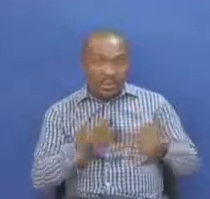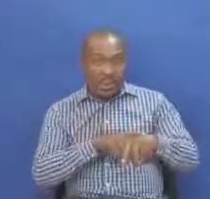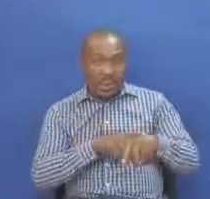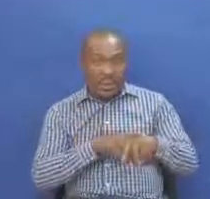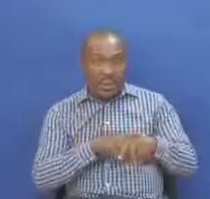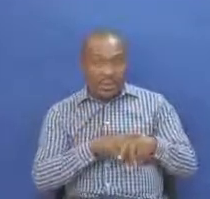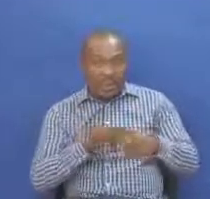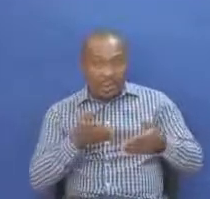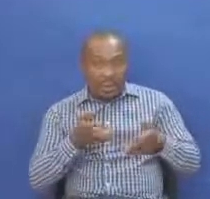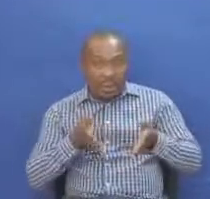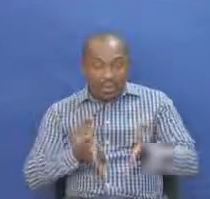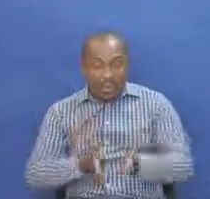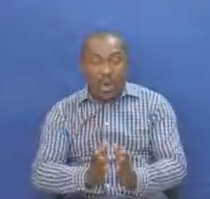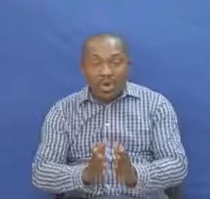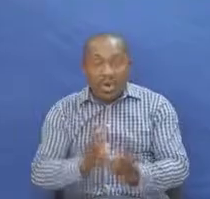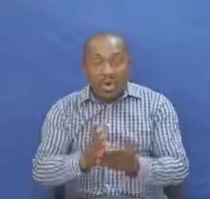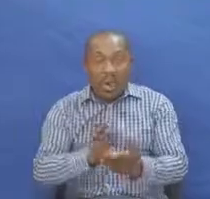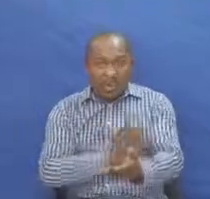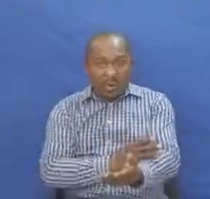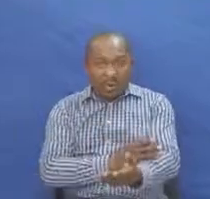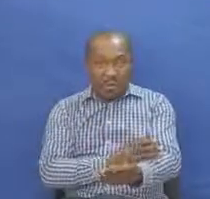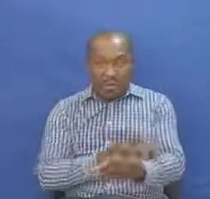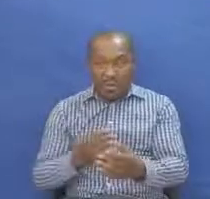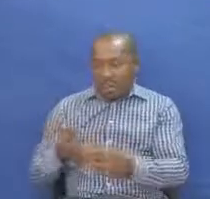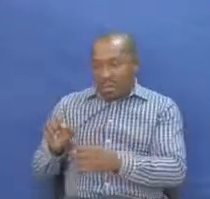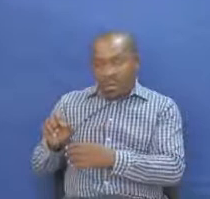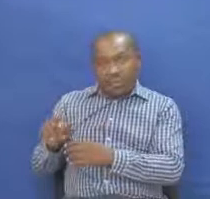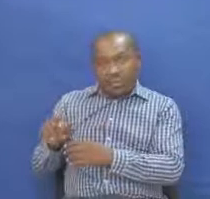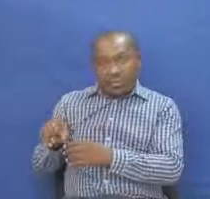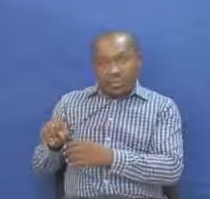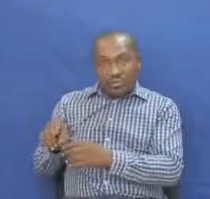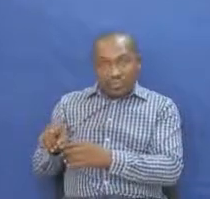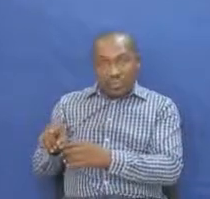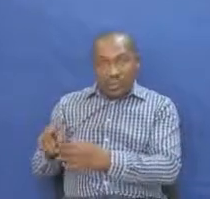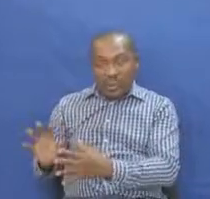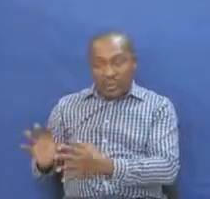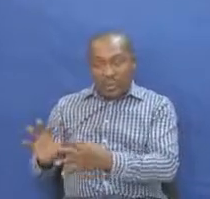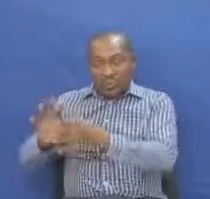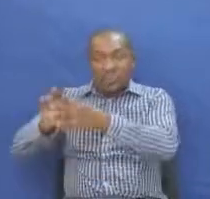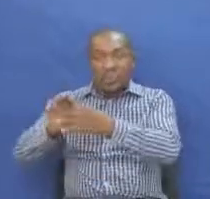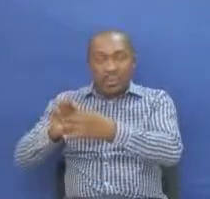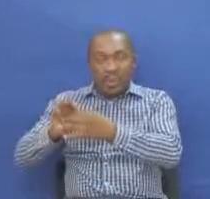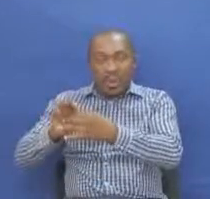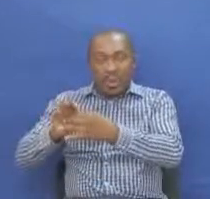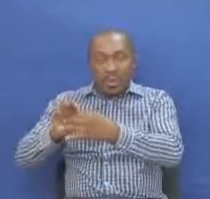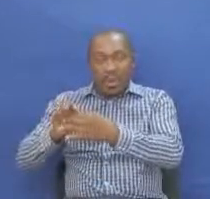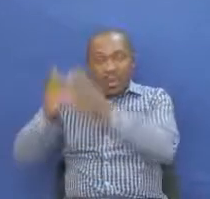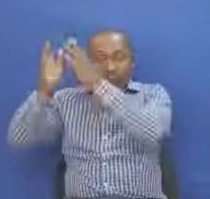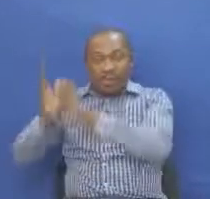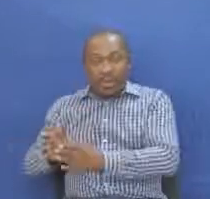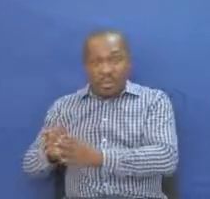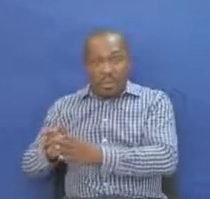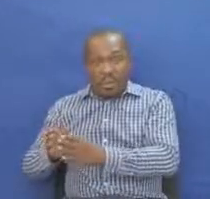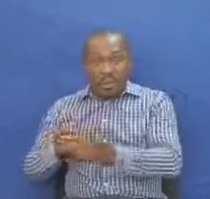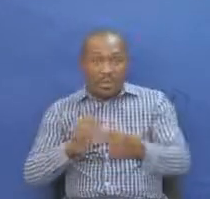just cells. One cell joined with another cell. For instance, in a human being, a sperm joined with an ovum